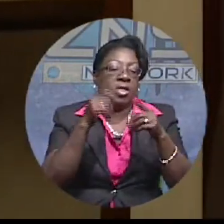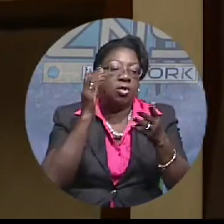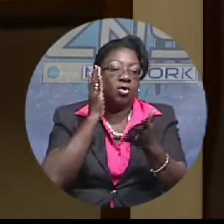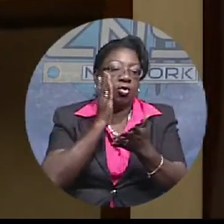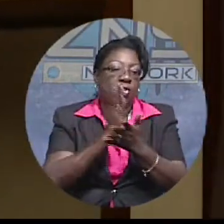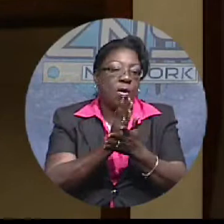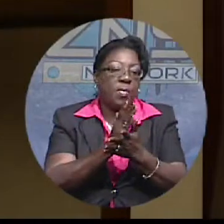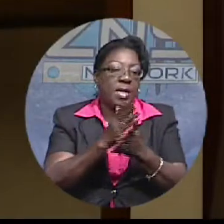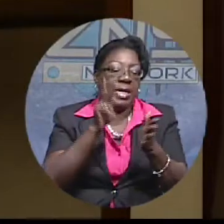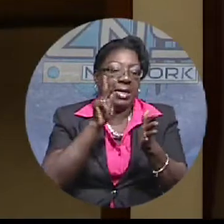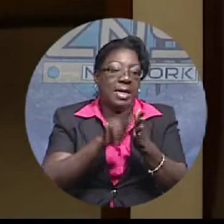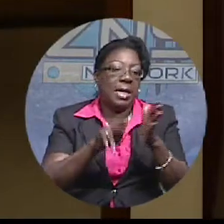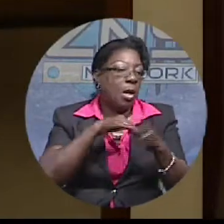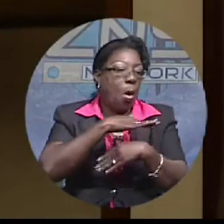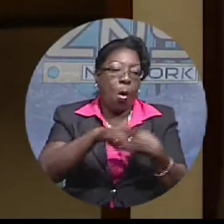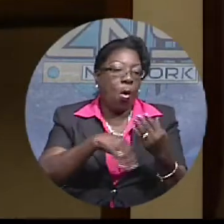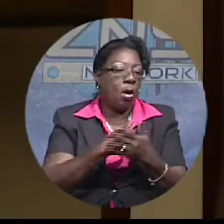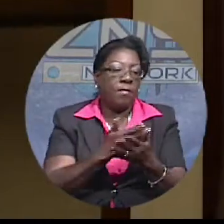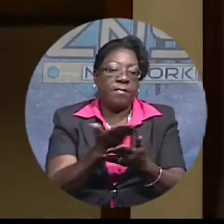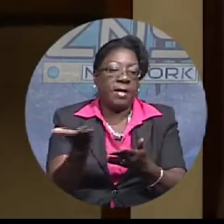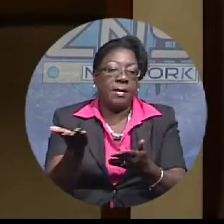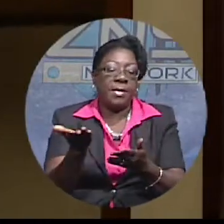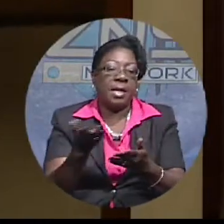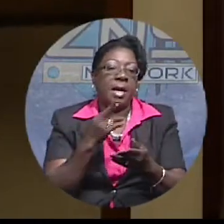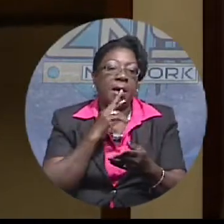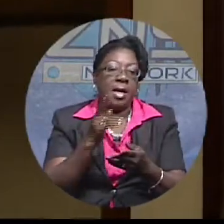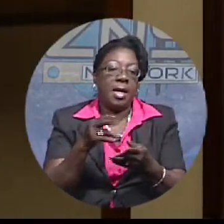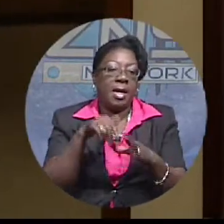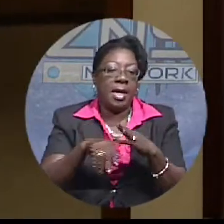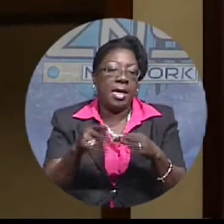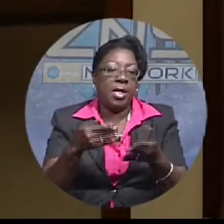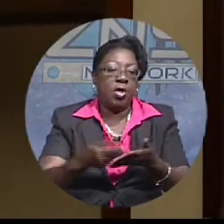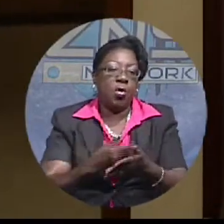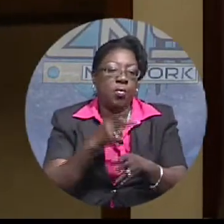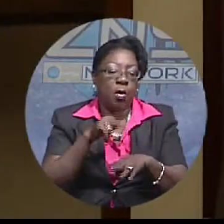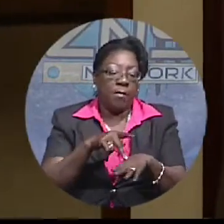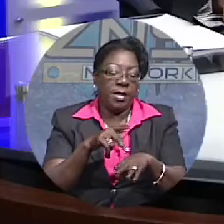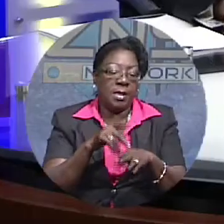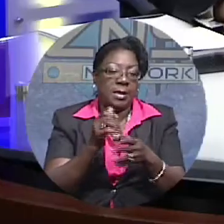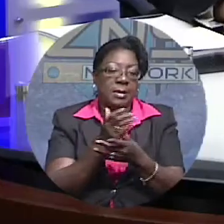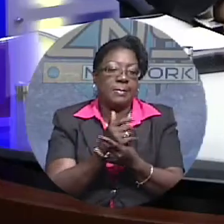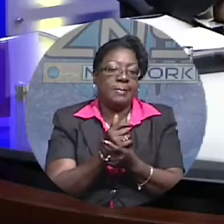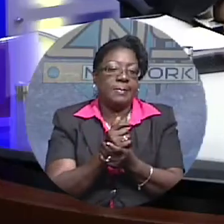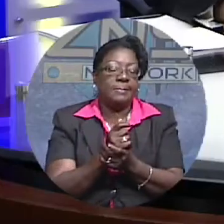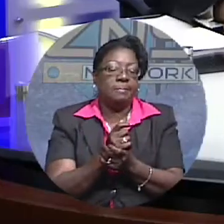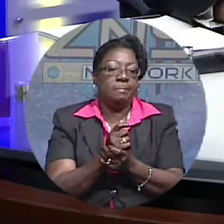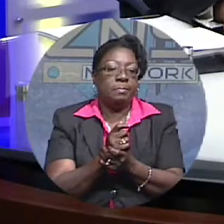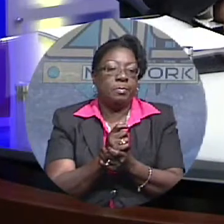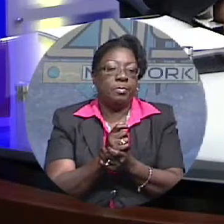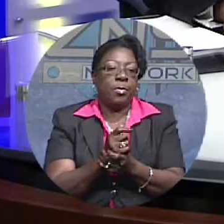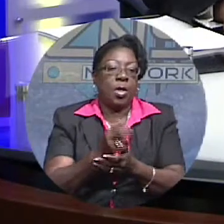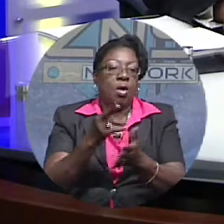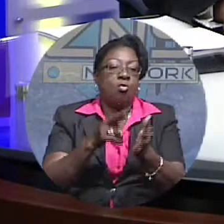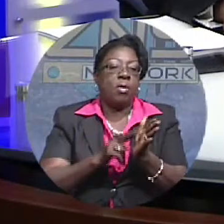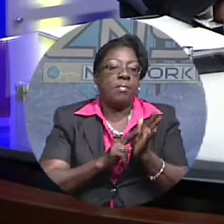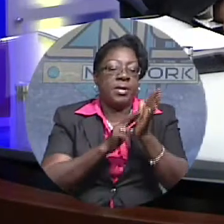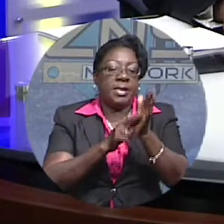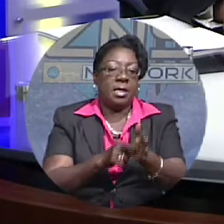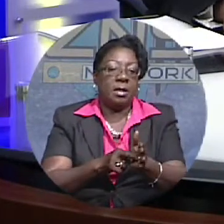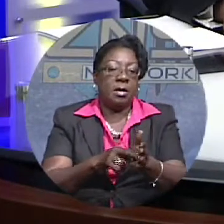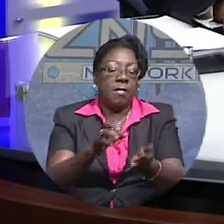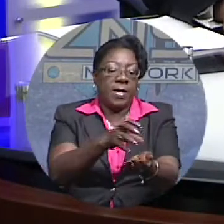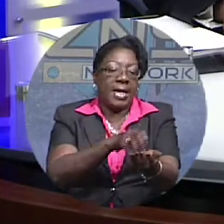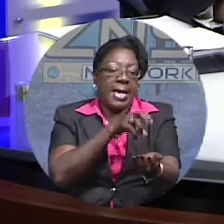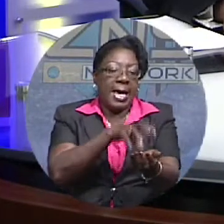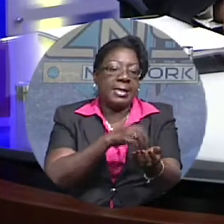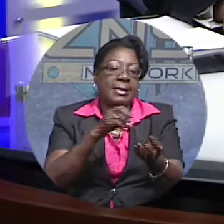eradication of this alien invasive species. Jiminy DeSwain, ZNS Network News. Representatives of the Cancer Society